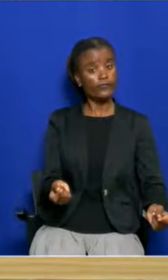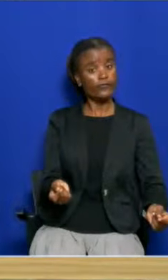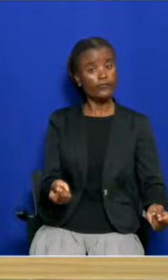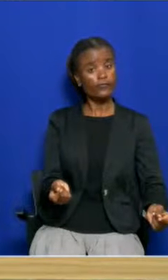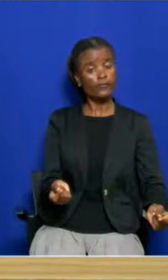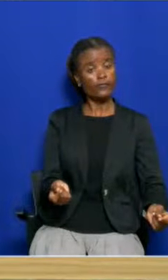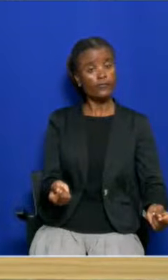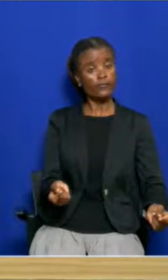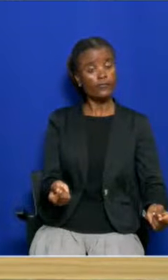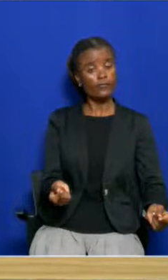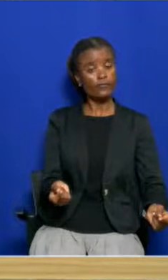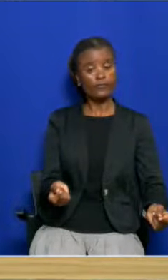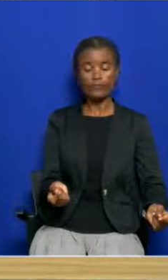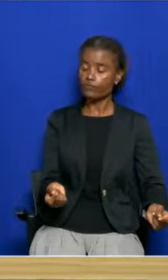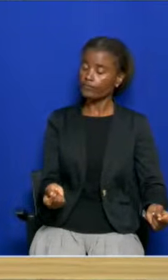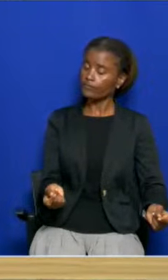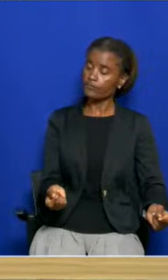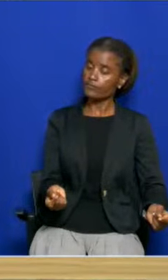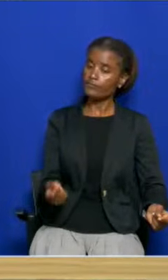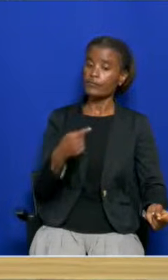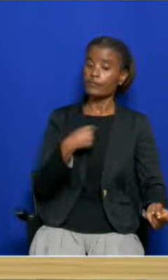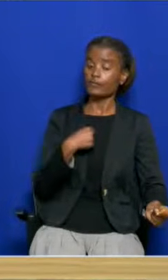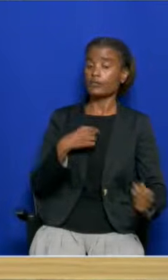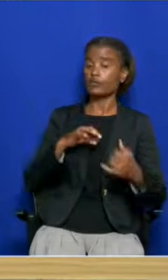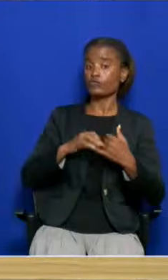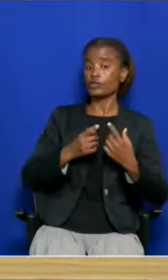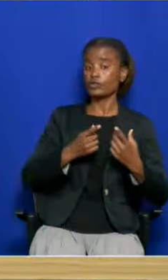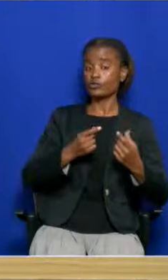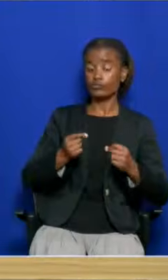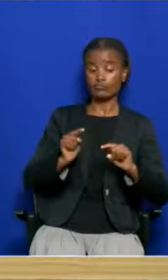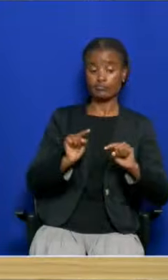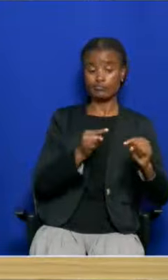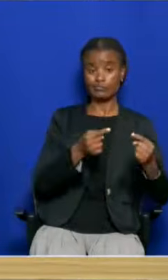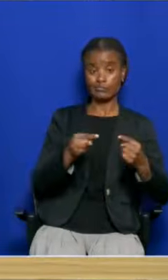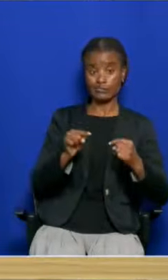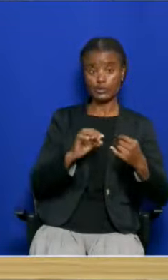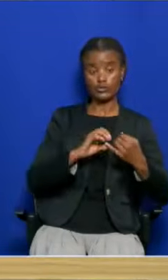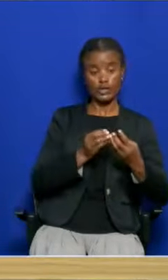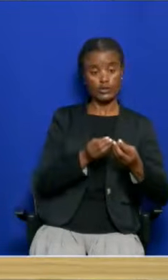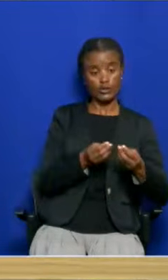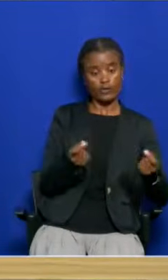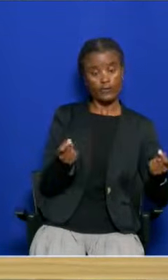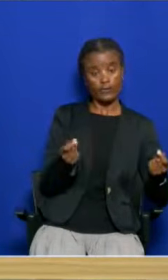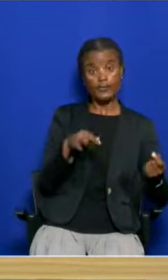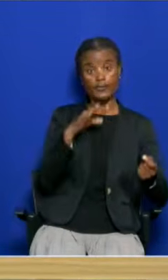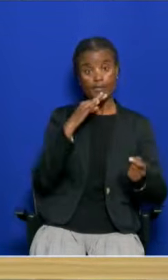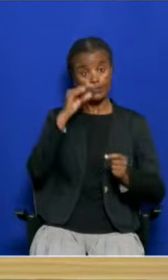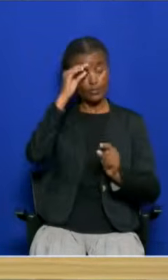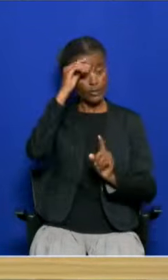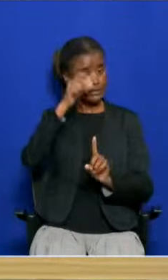solve a dispute between two families. As a family friend, not as a policeman. No.